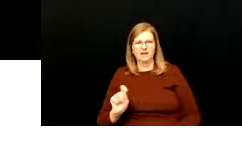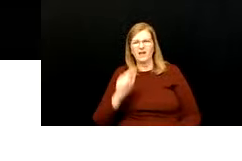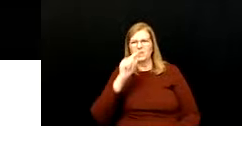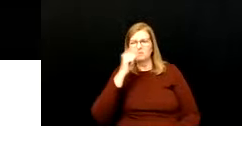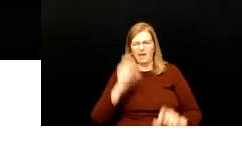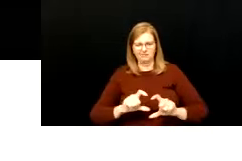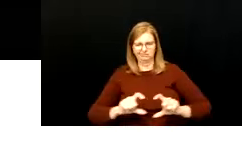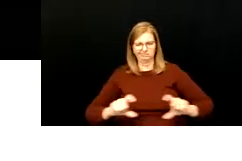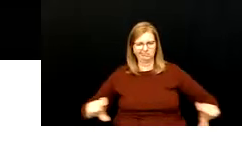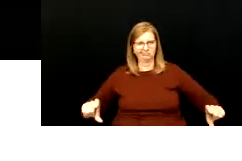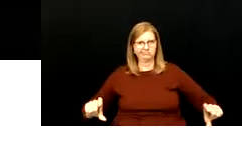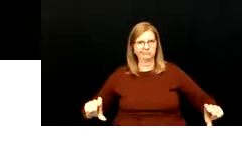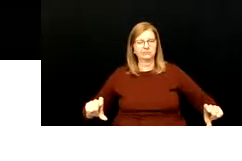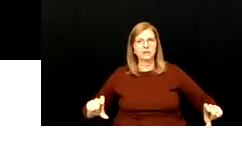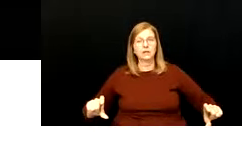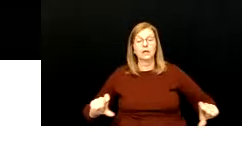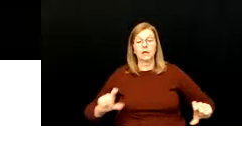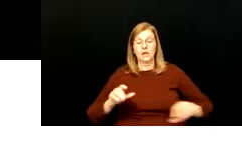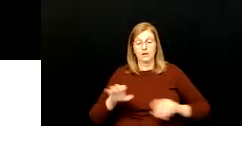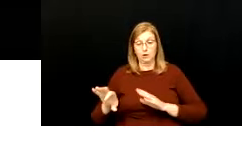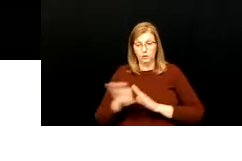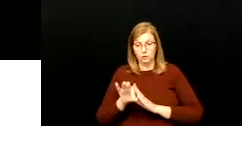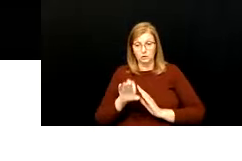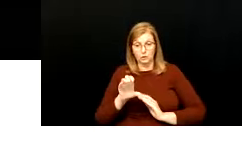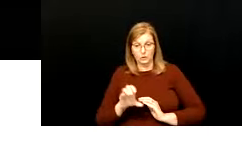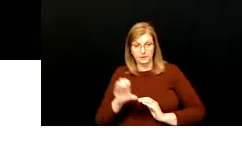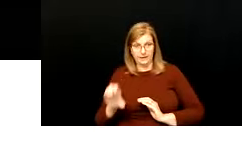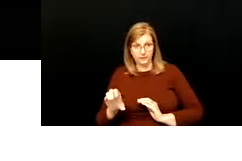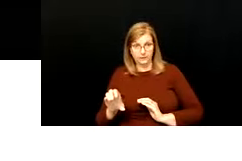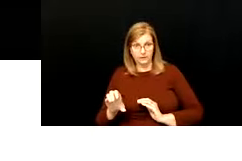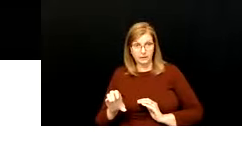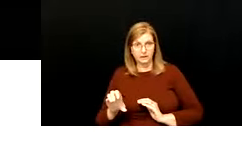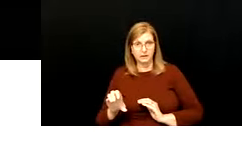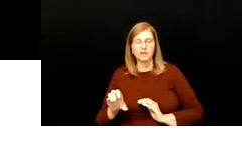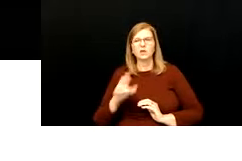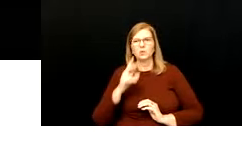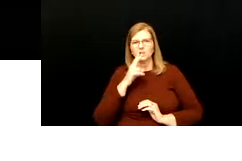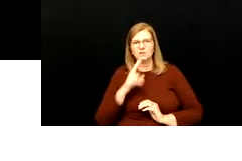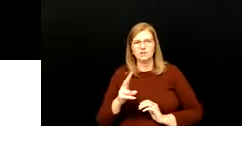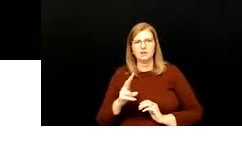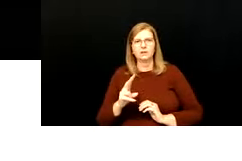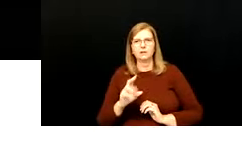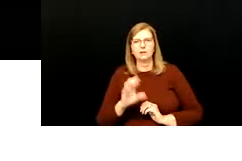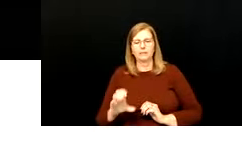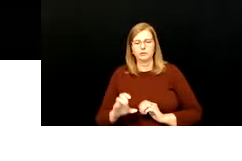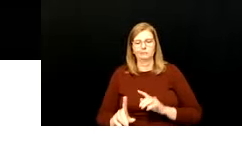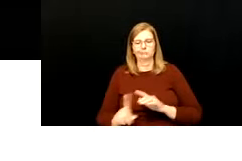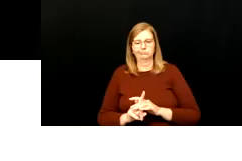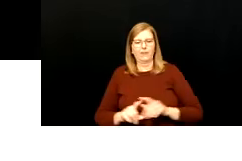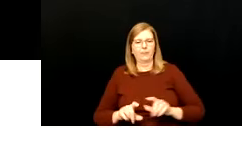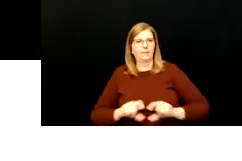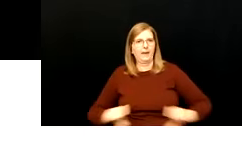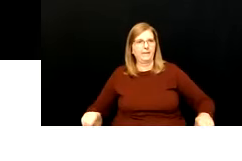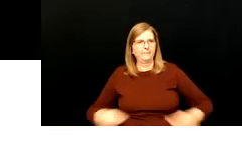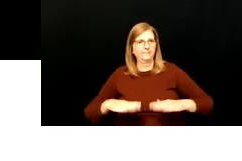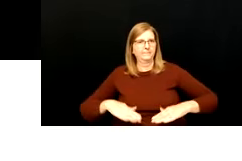your screen. After you select closed captioning, you will see the captioning at the bottom of your screen.